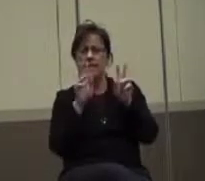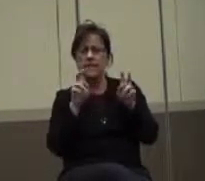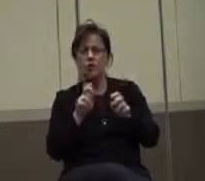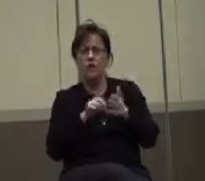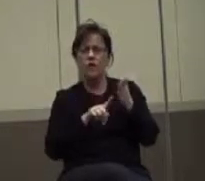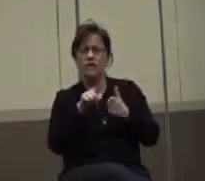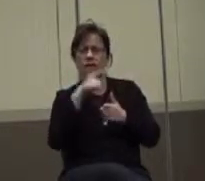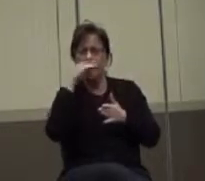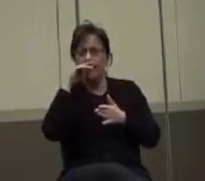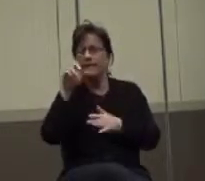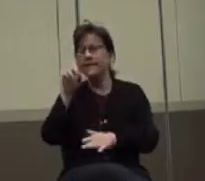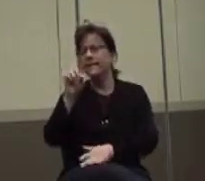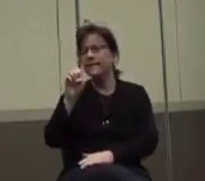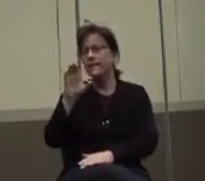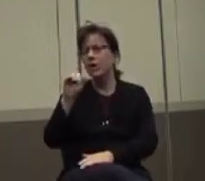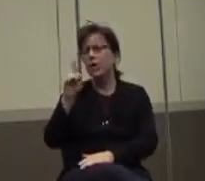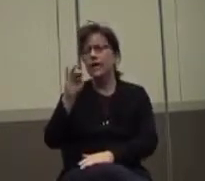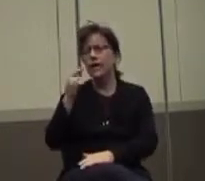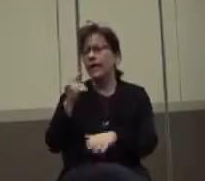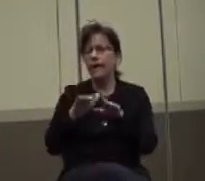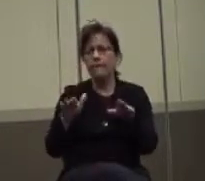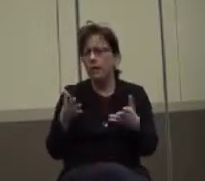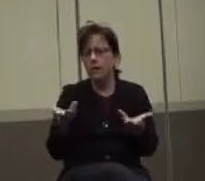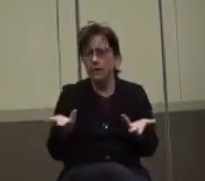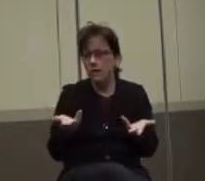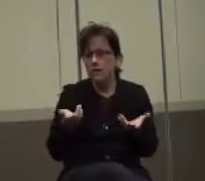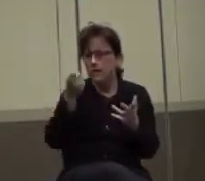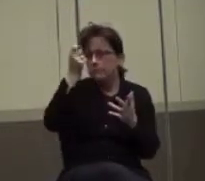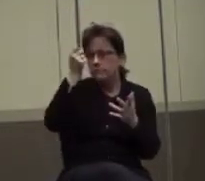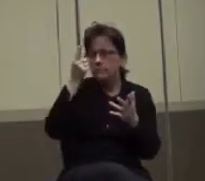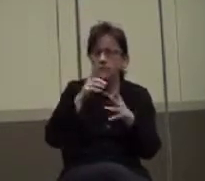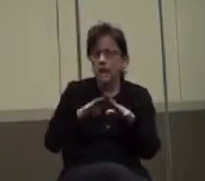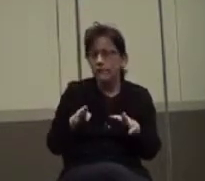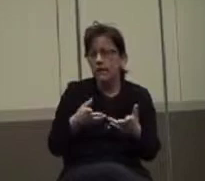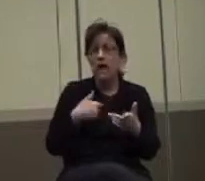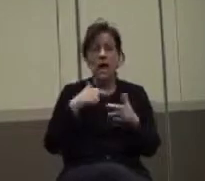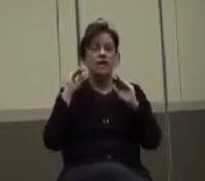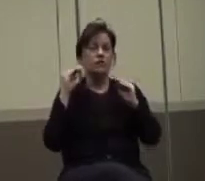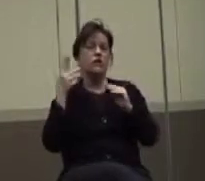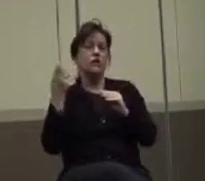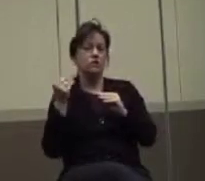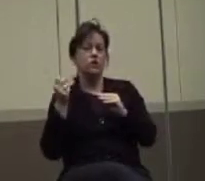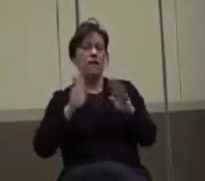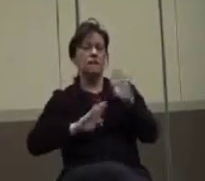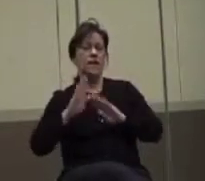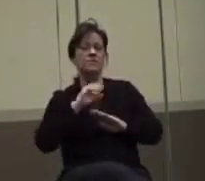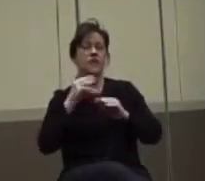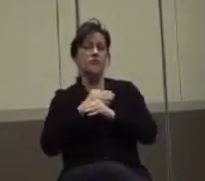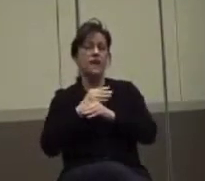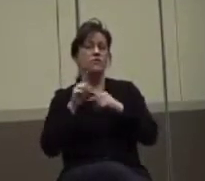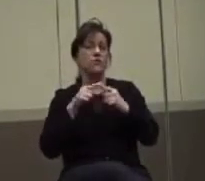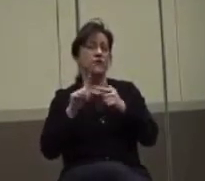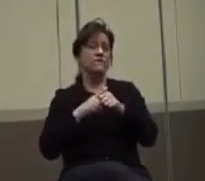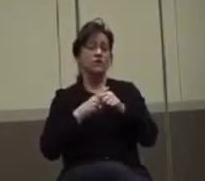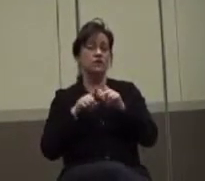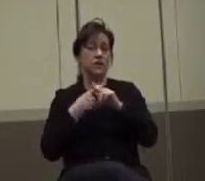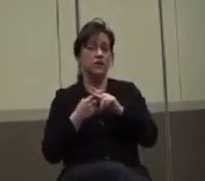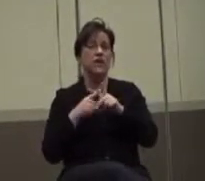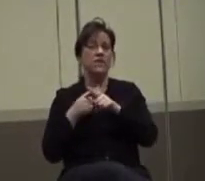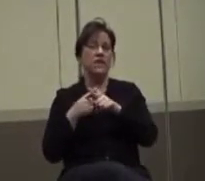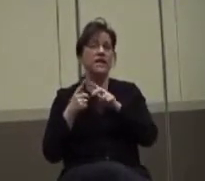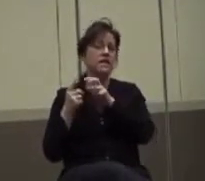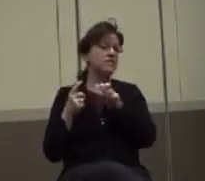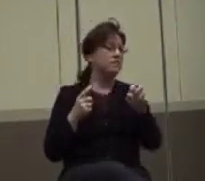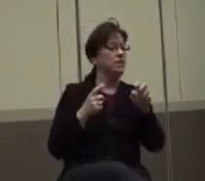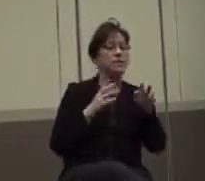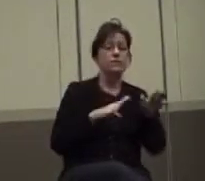All right, so one of the things that I taught high school, I taught biology and math when I first started, then I ended up getting into behavior disorders, but I started with